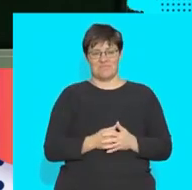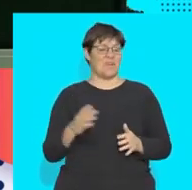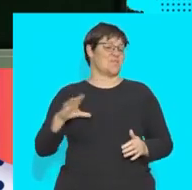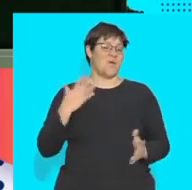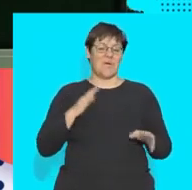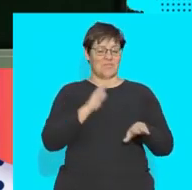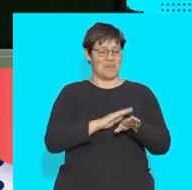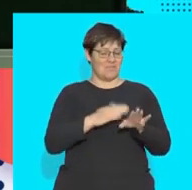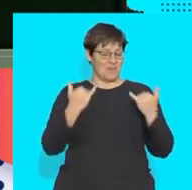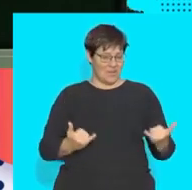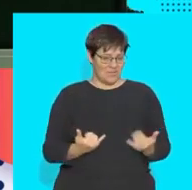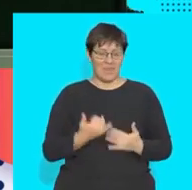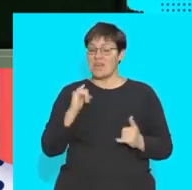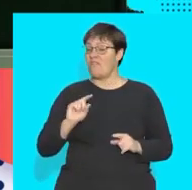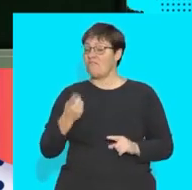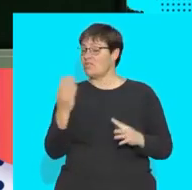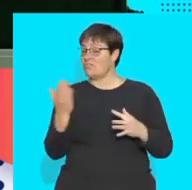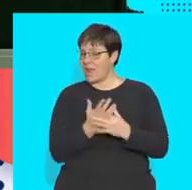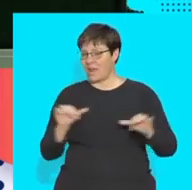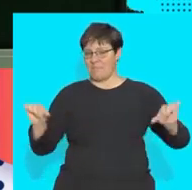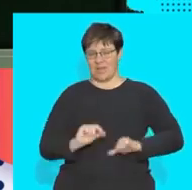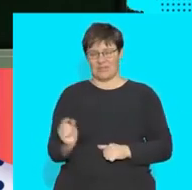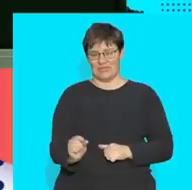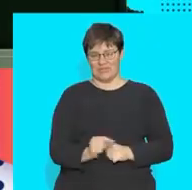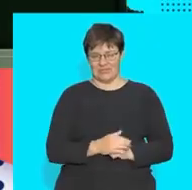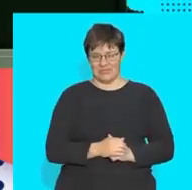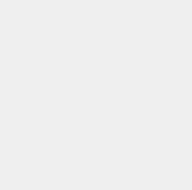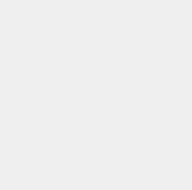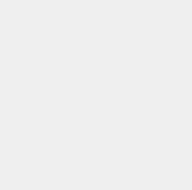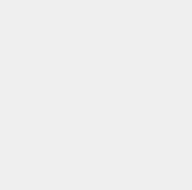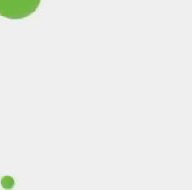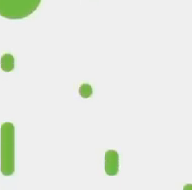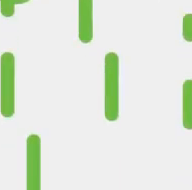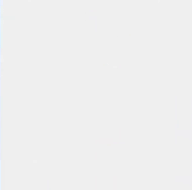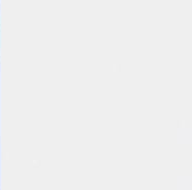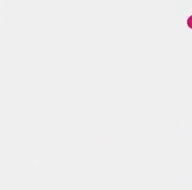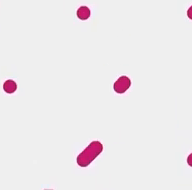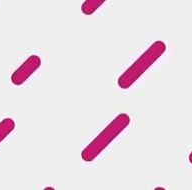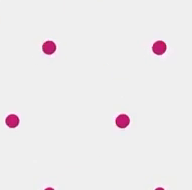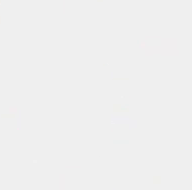all we have time for now. We're going to have a quick break and we'll be right back.